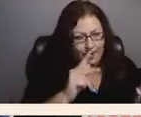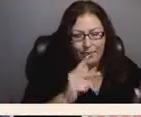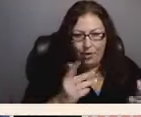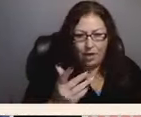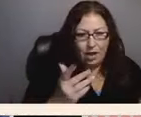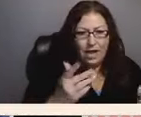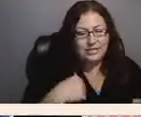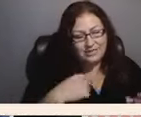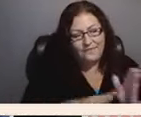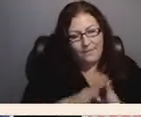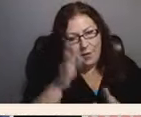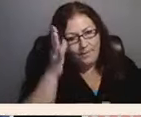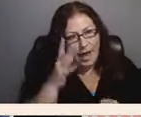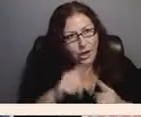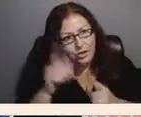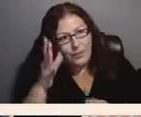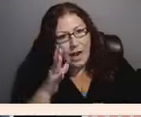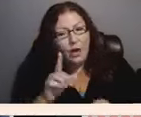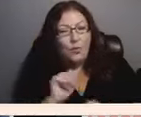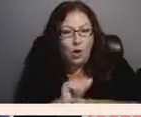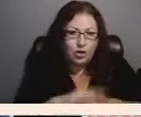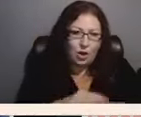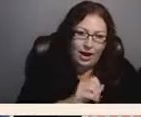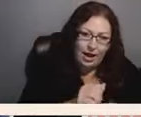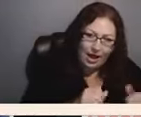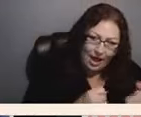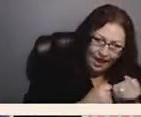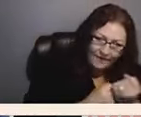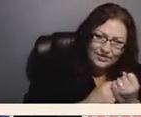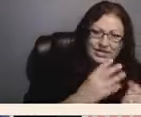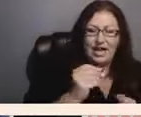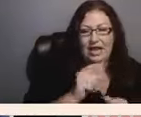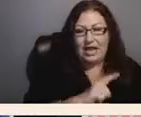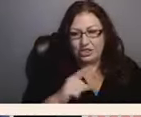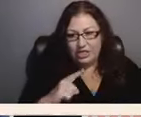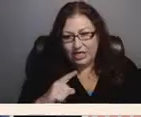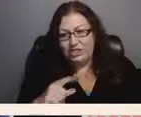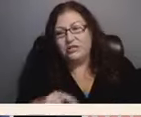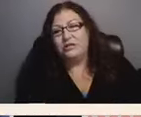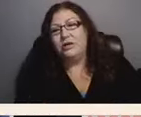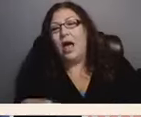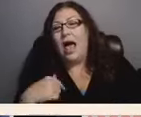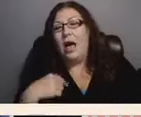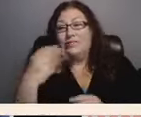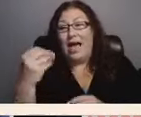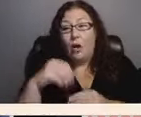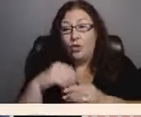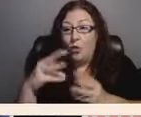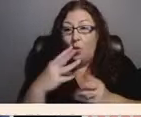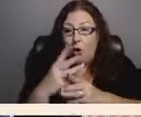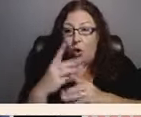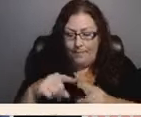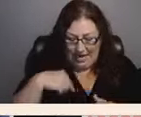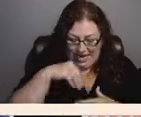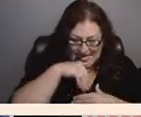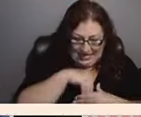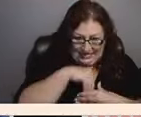parent and worked on advocacy and legislation. I was out in the world, but inside, my inner journey, my